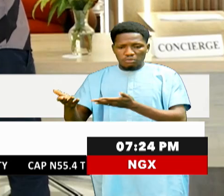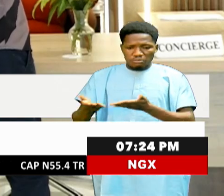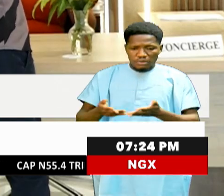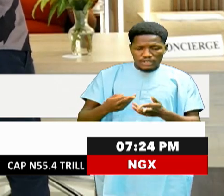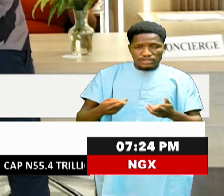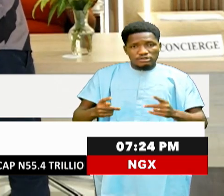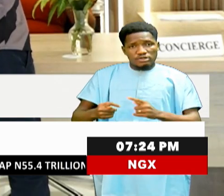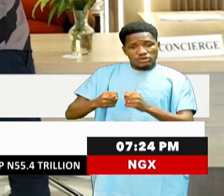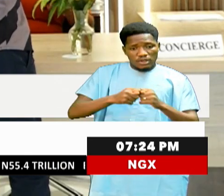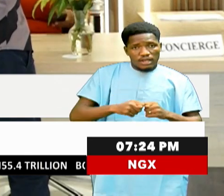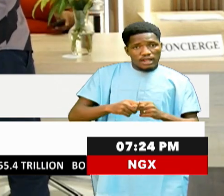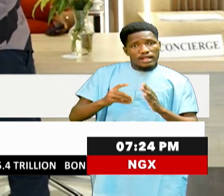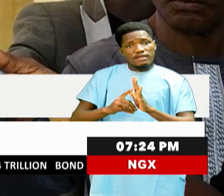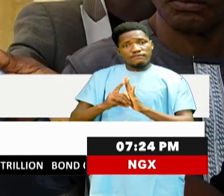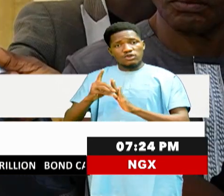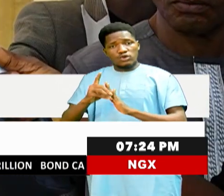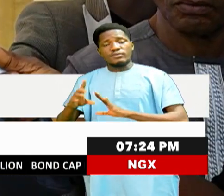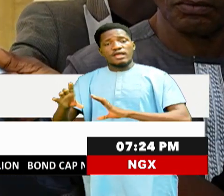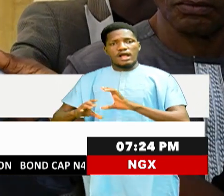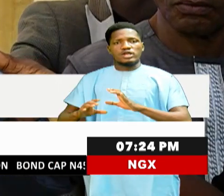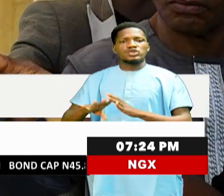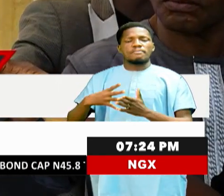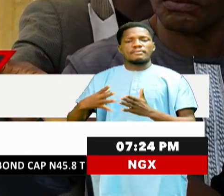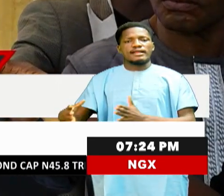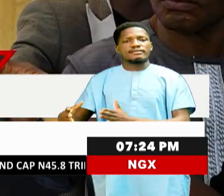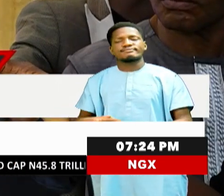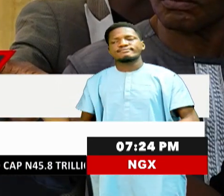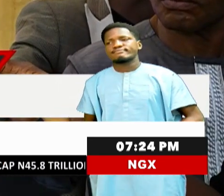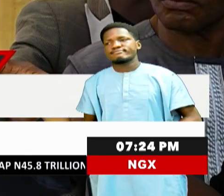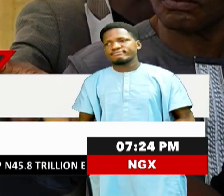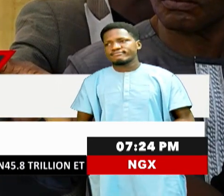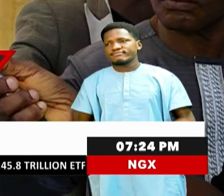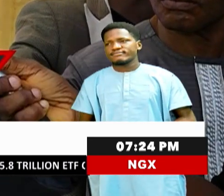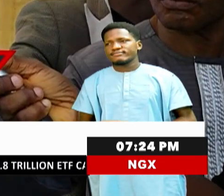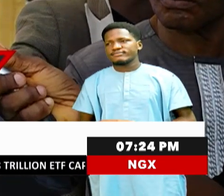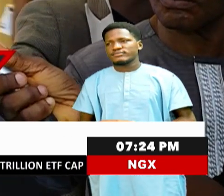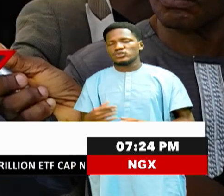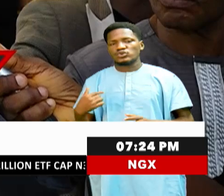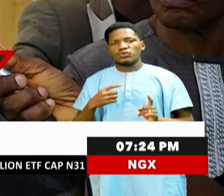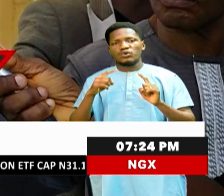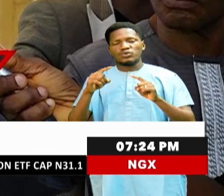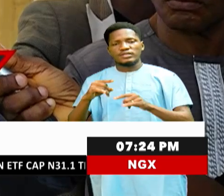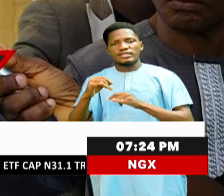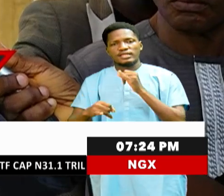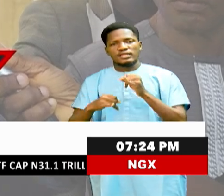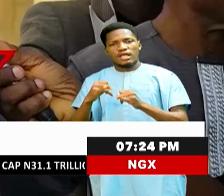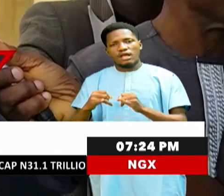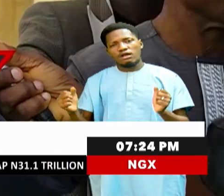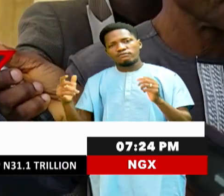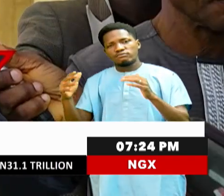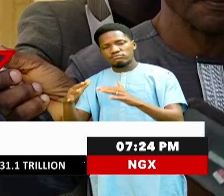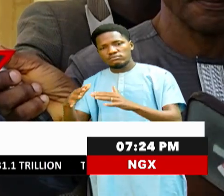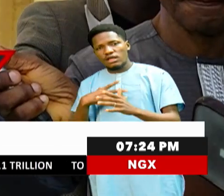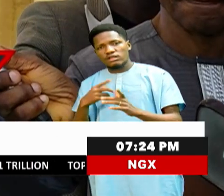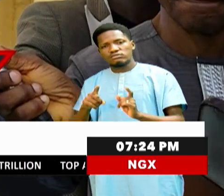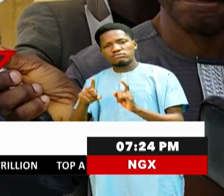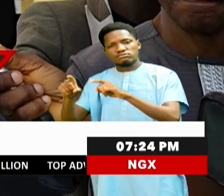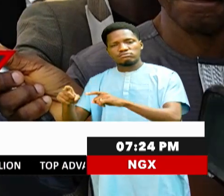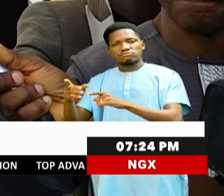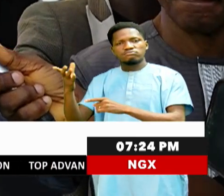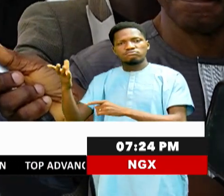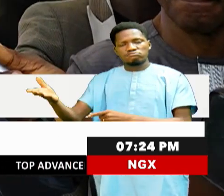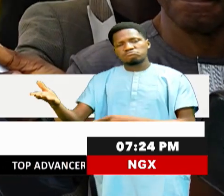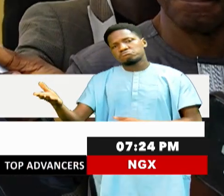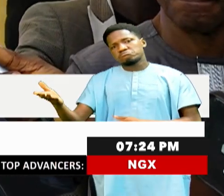own climate action plans. We've always sort of gone to these international conferences and go there more